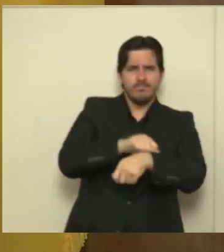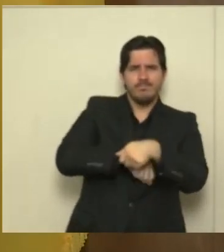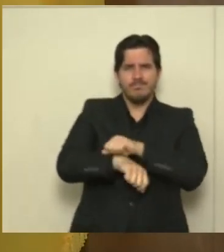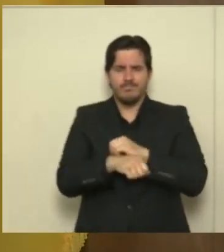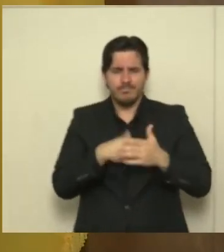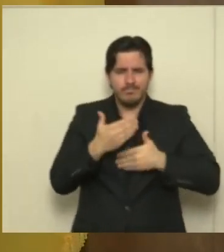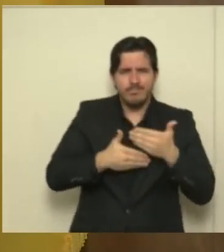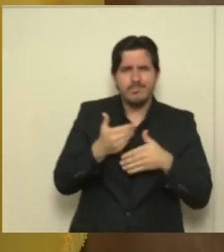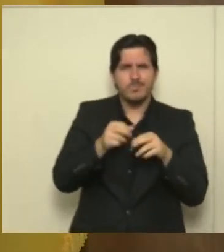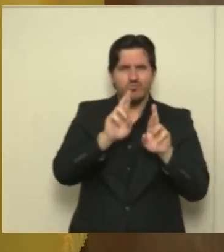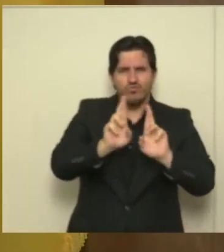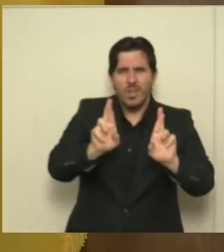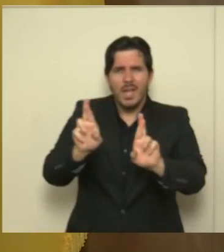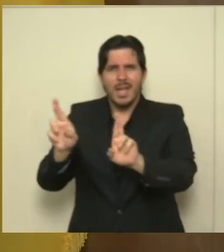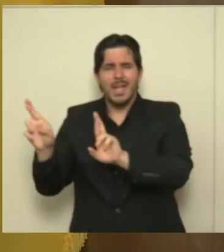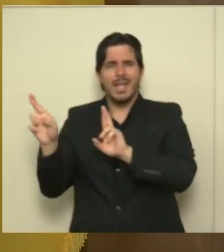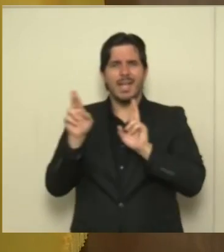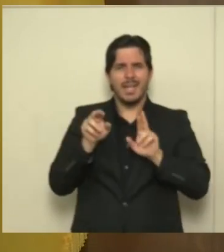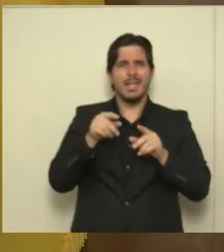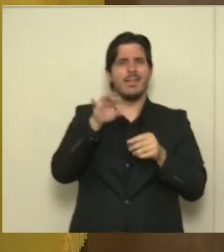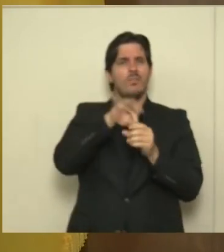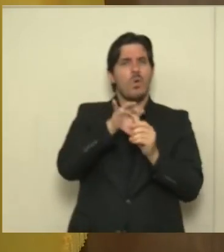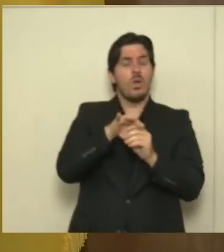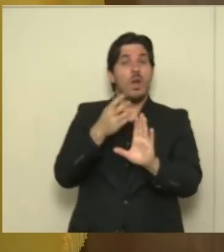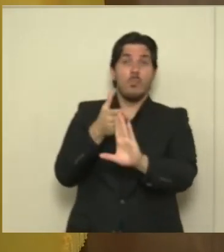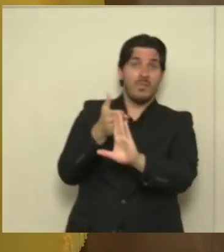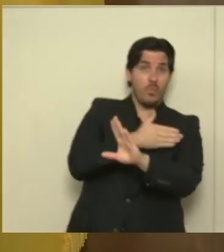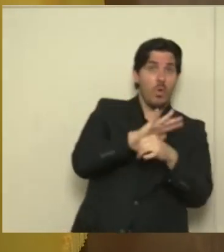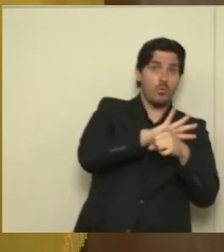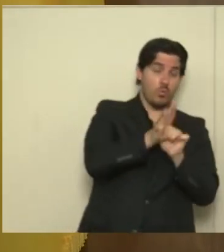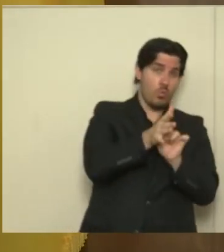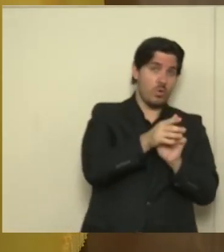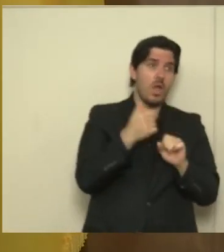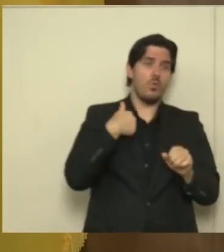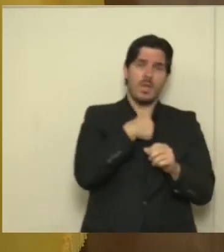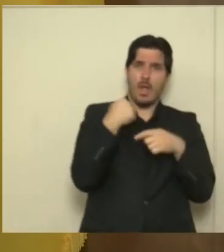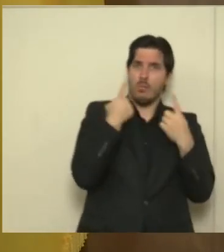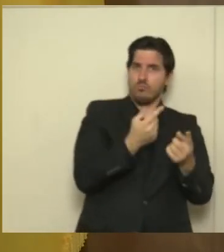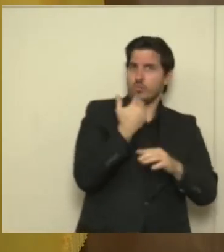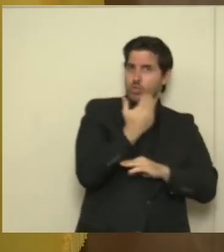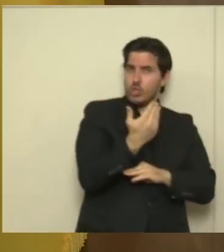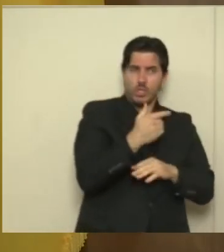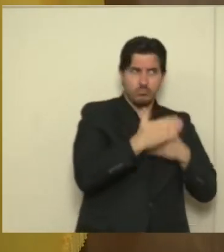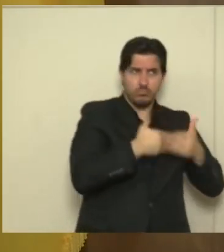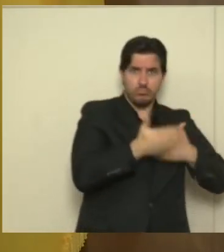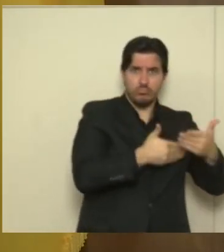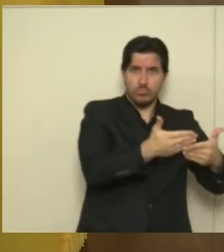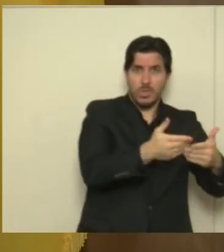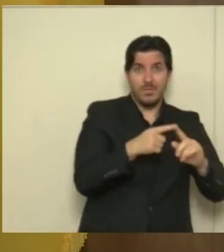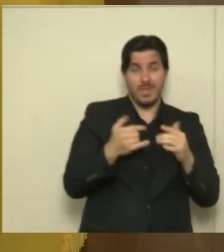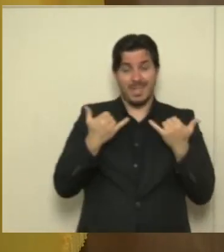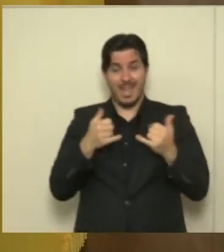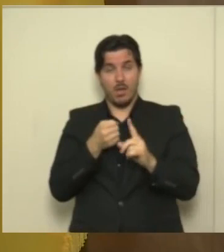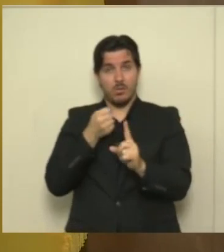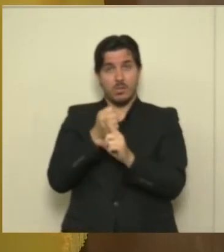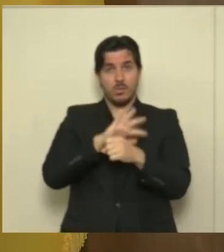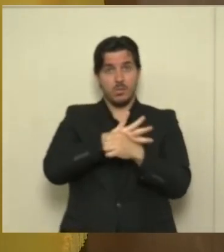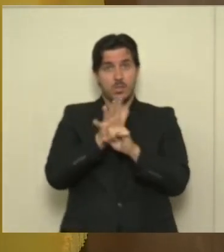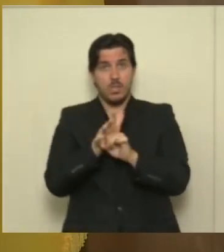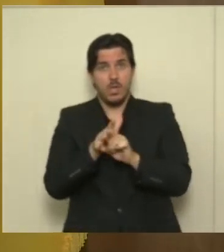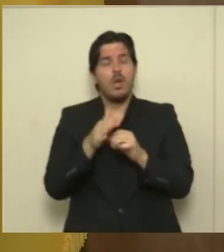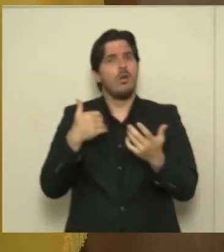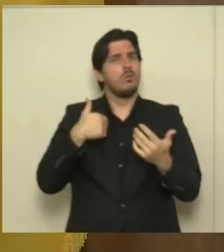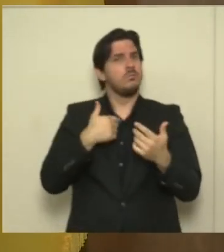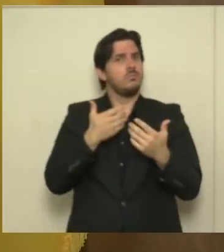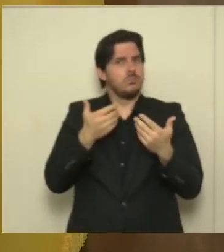of a pandemic, but clearly during this pandemic have been really remarkable, and it's taken policymakers